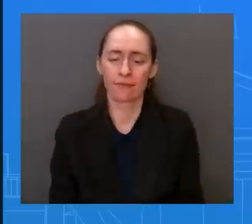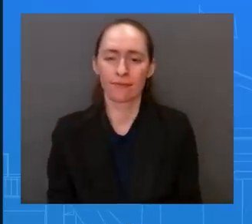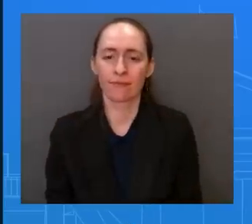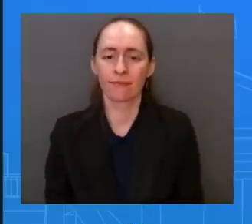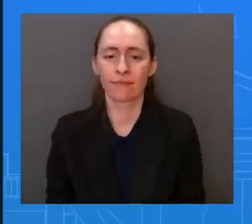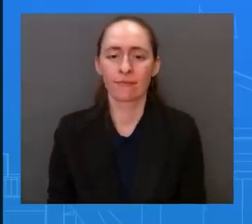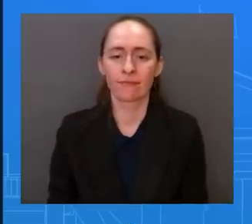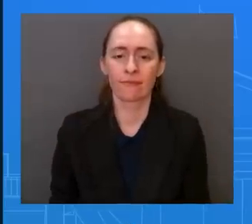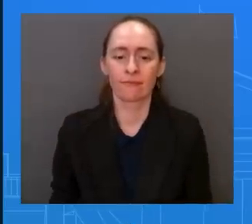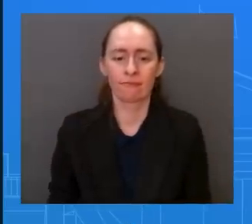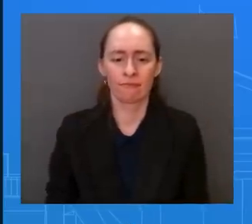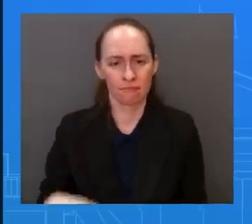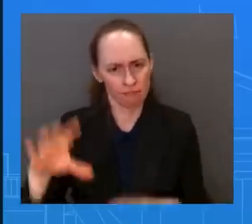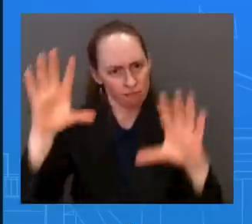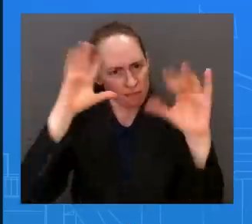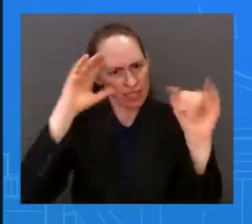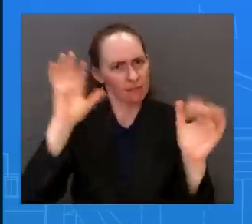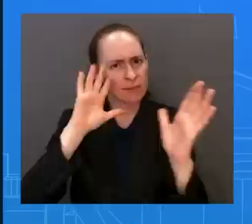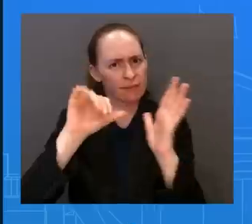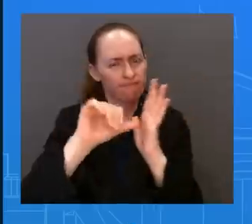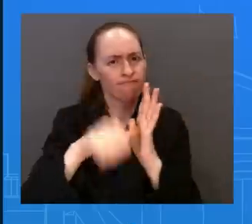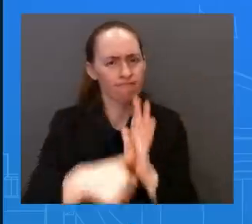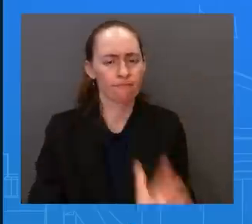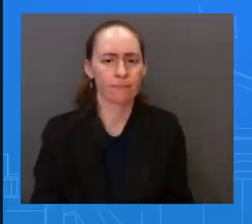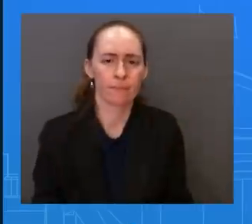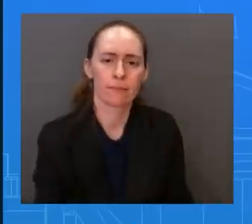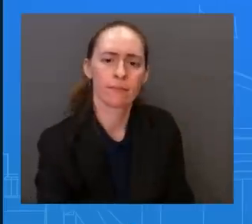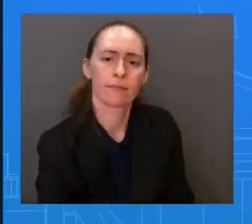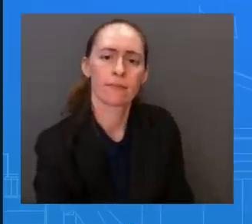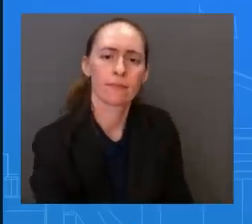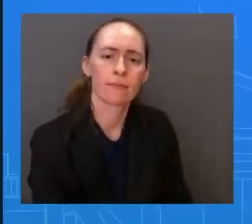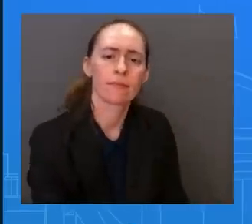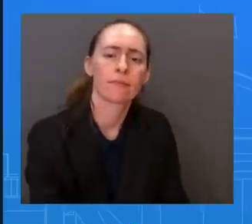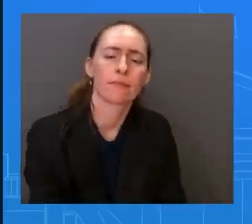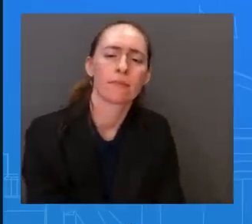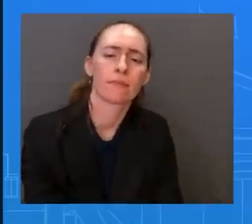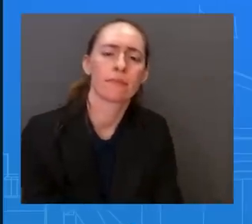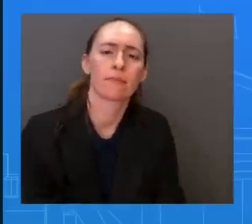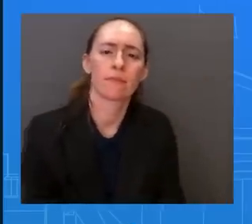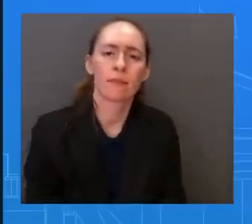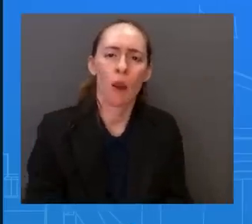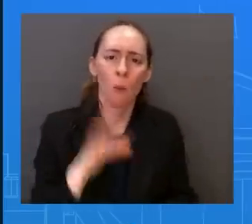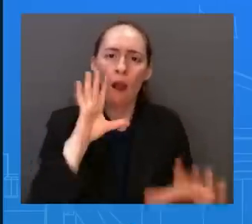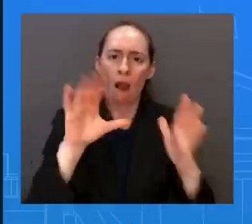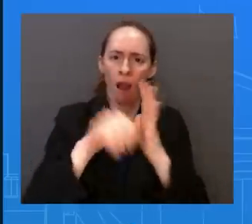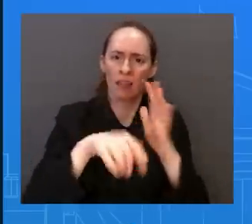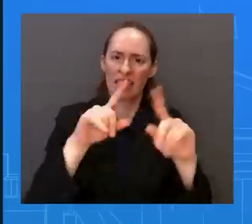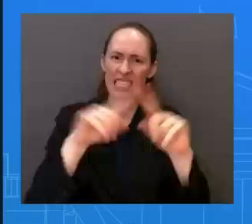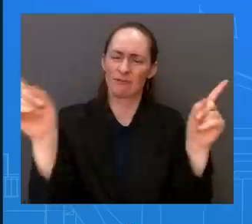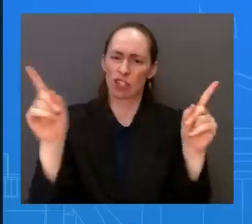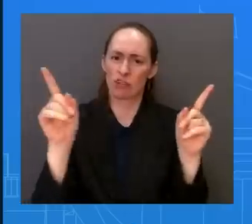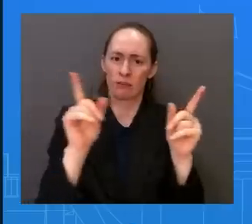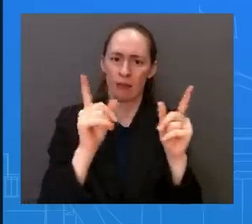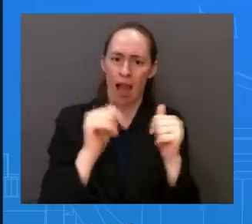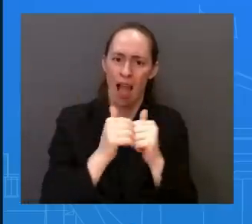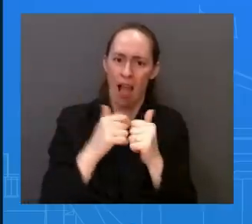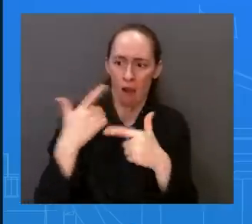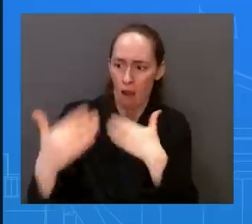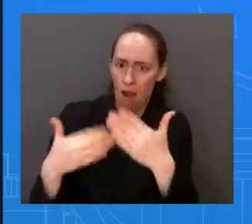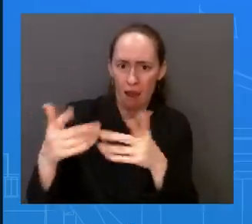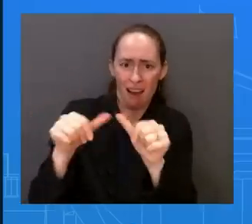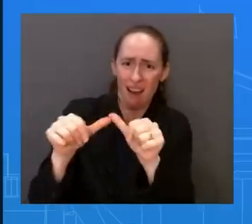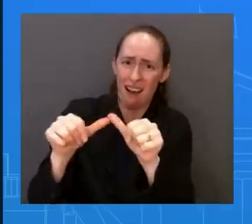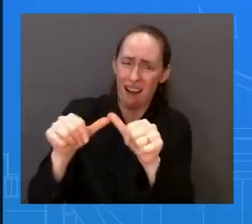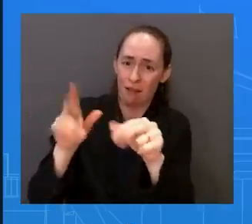which is that he wants this economic conversation to focus on how we can keep reducing costs for the American people